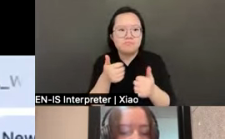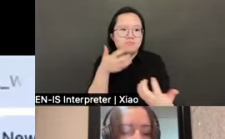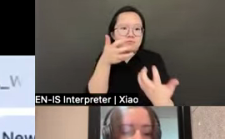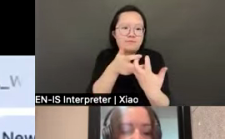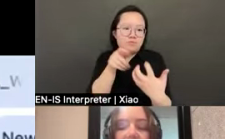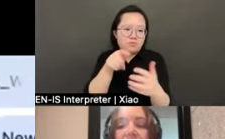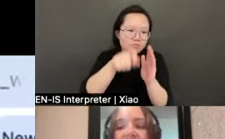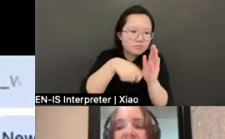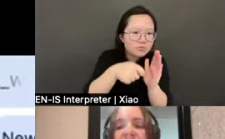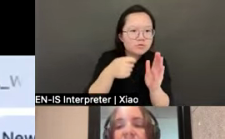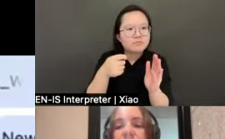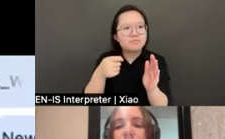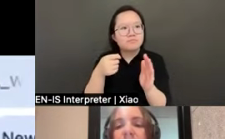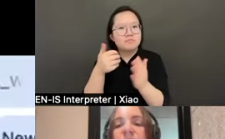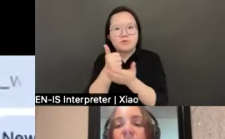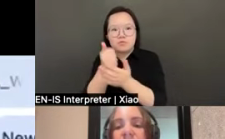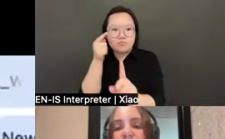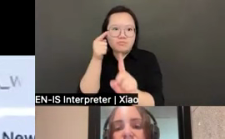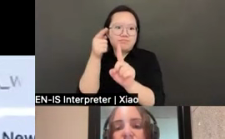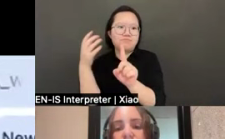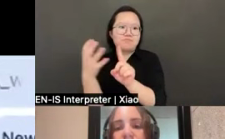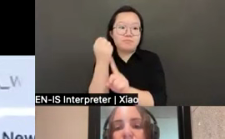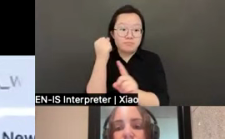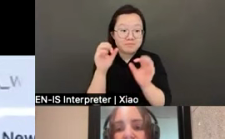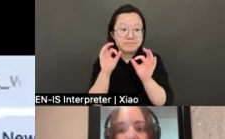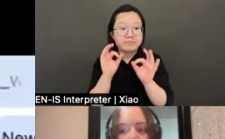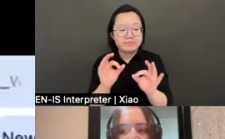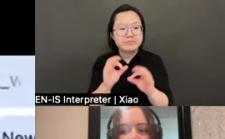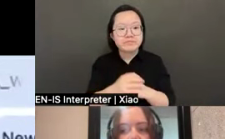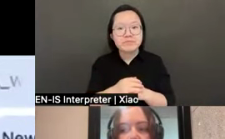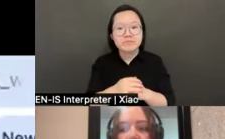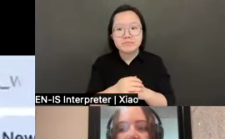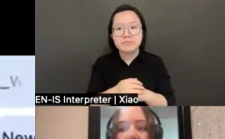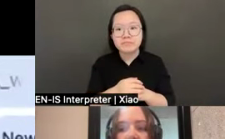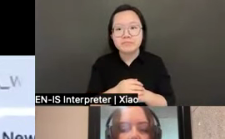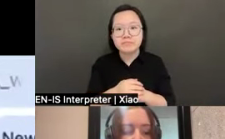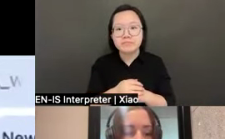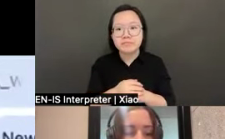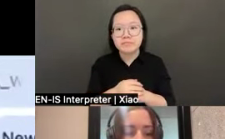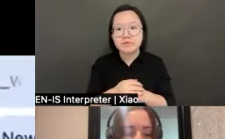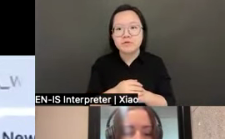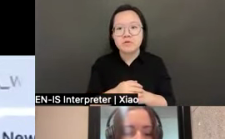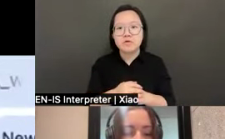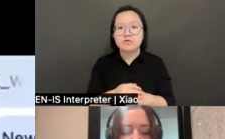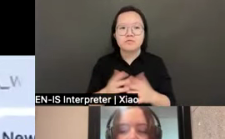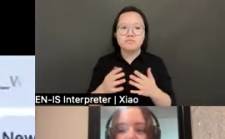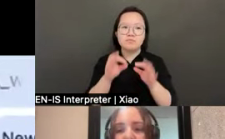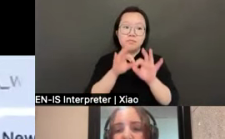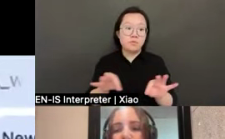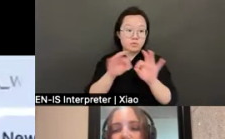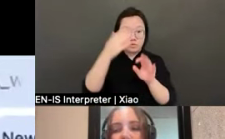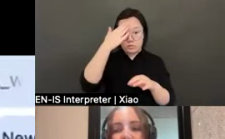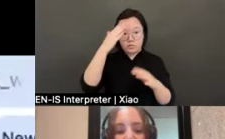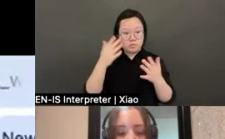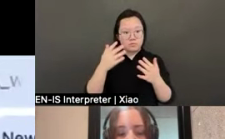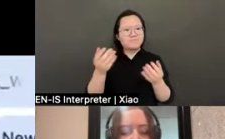its objectives. And then, so how information will be used to keep the project on track. So for this, are